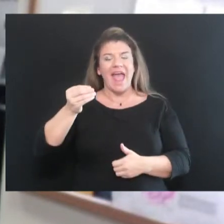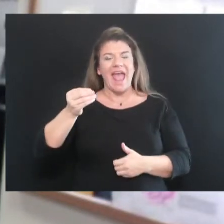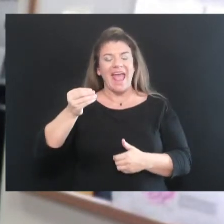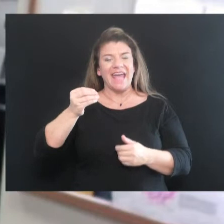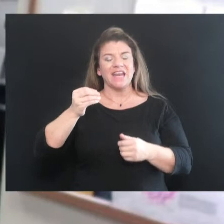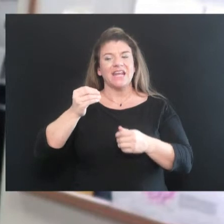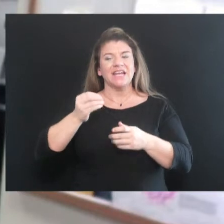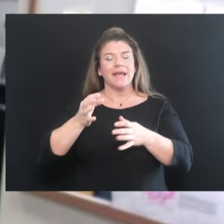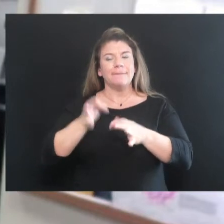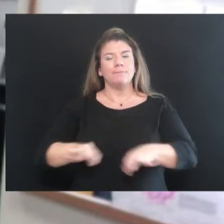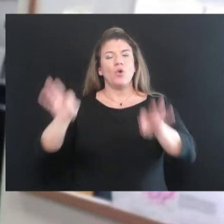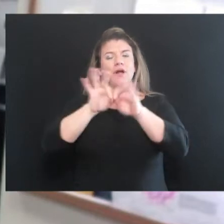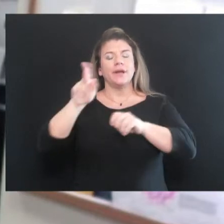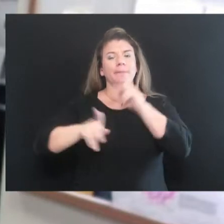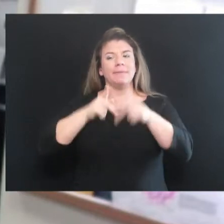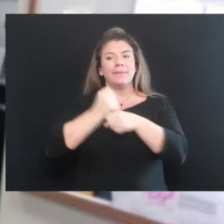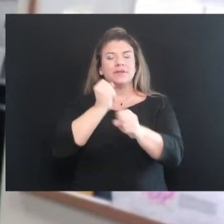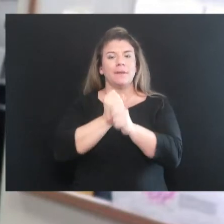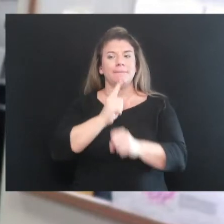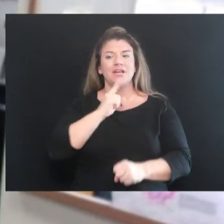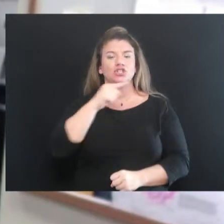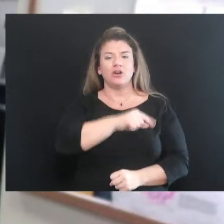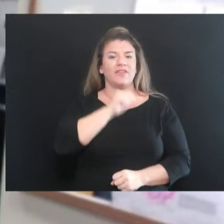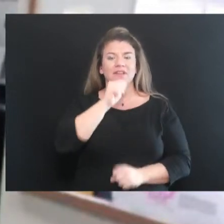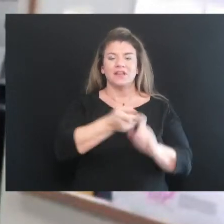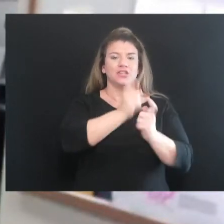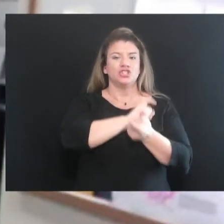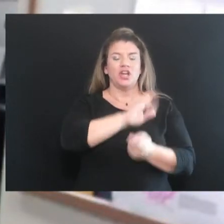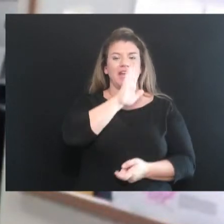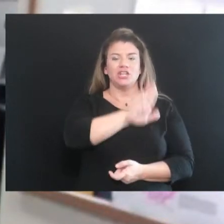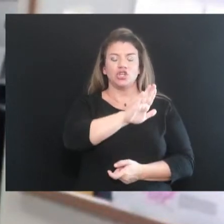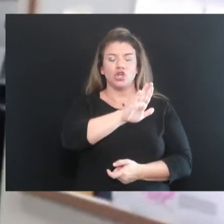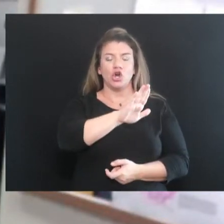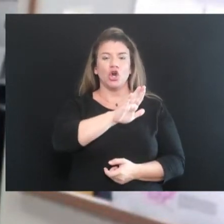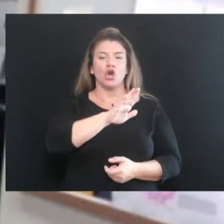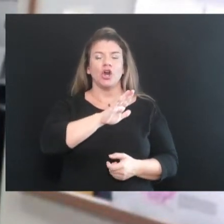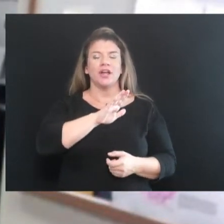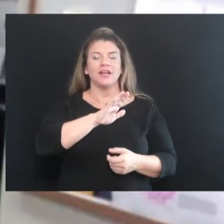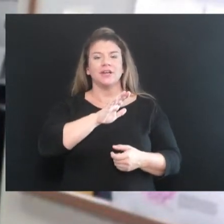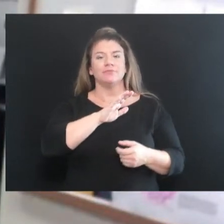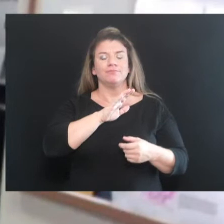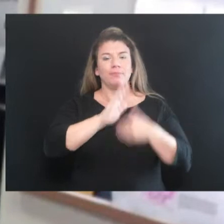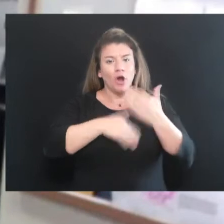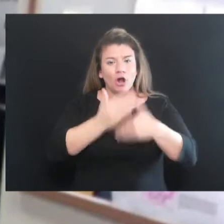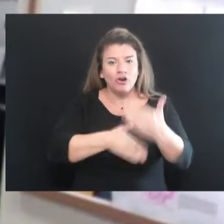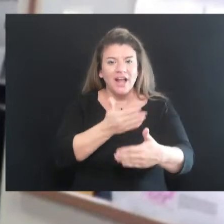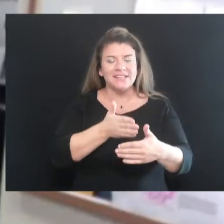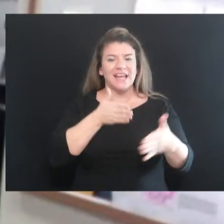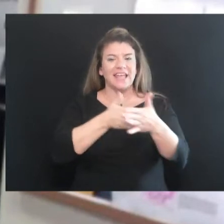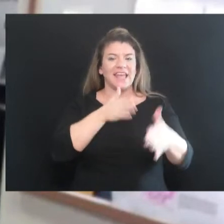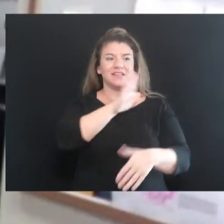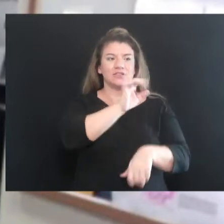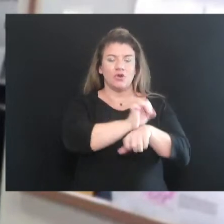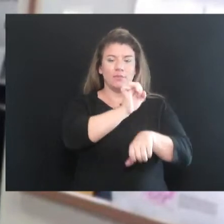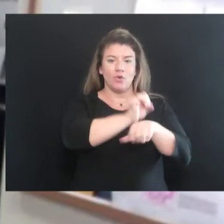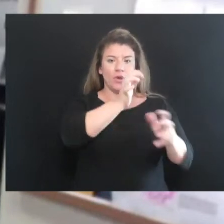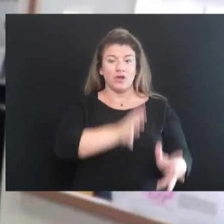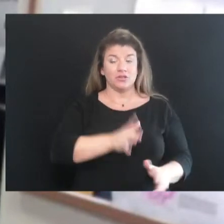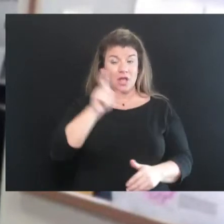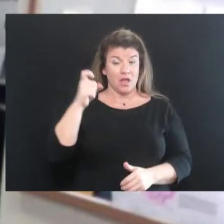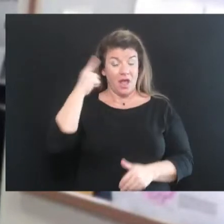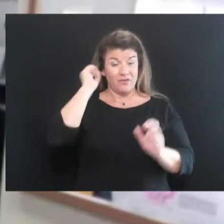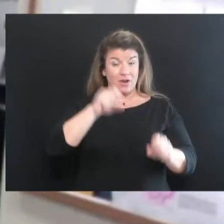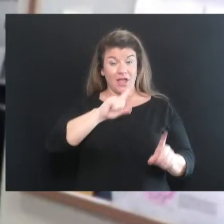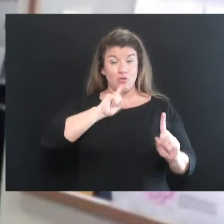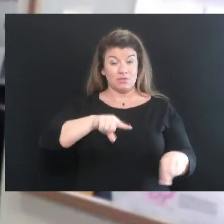does not unintentionally derail their efforts to protect their employees and the broader public." So, Governor, I was hoping you could respond to that.